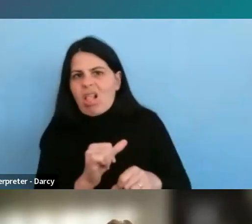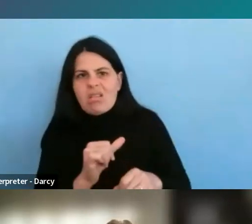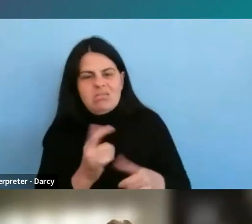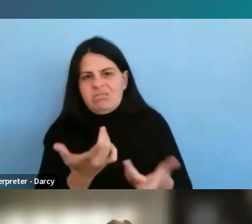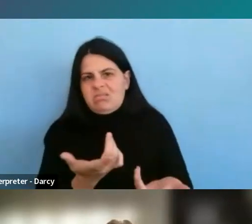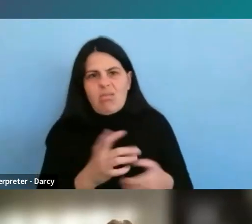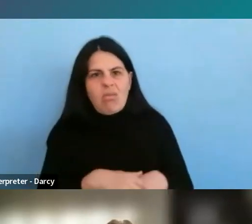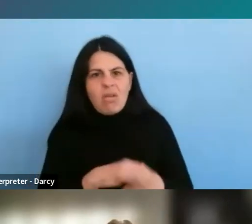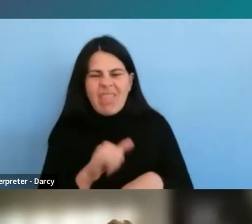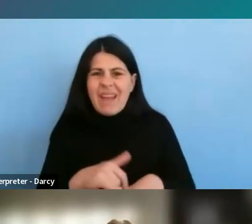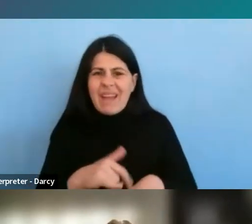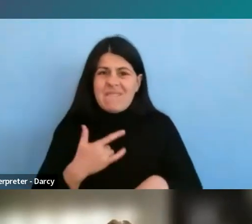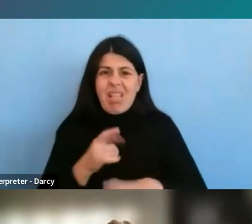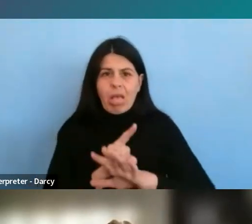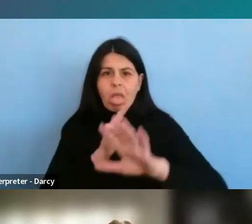The sense of aloneness